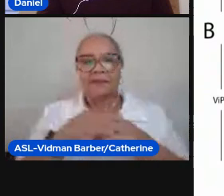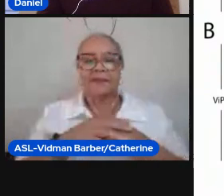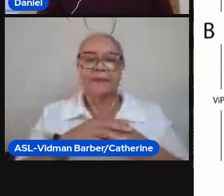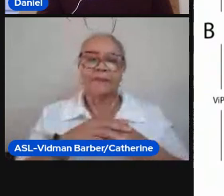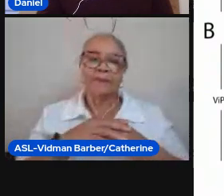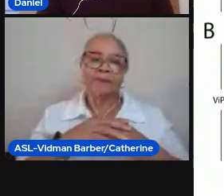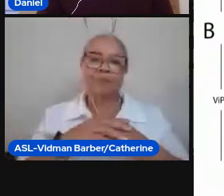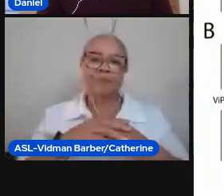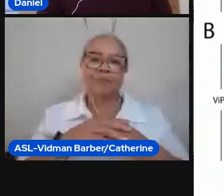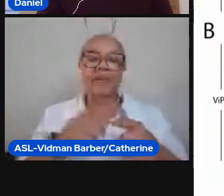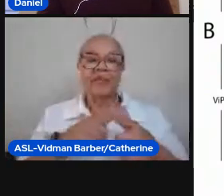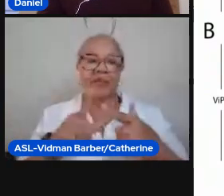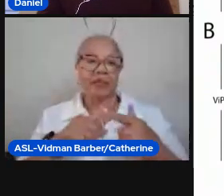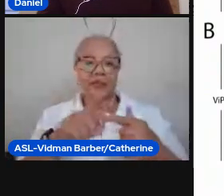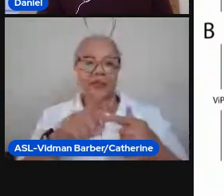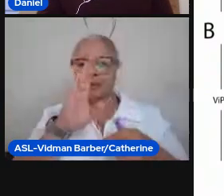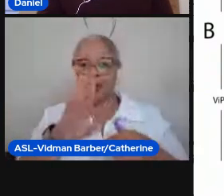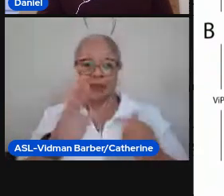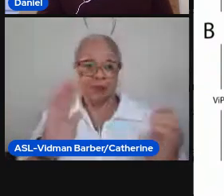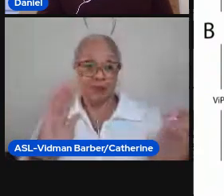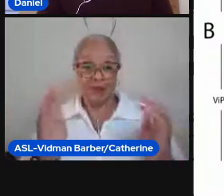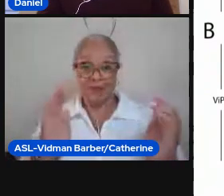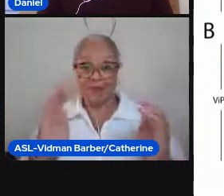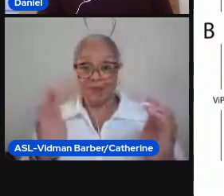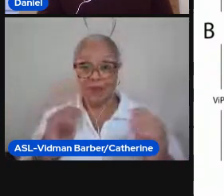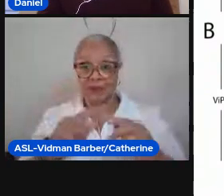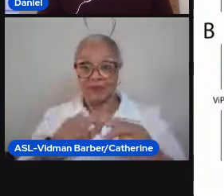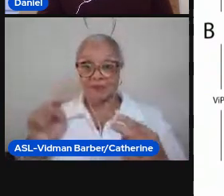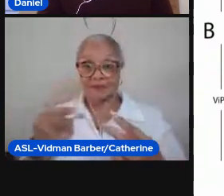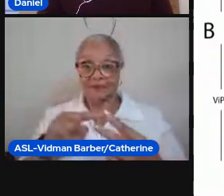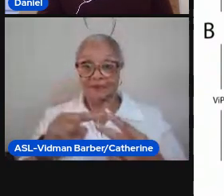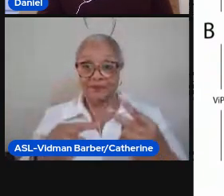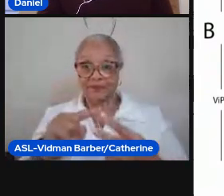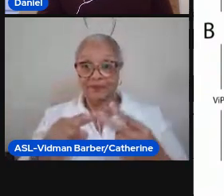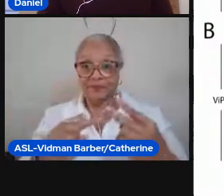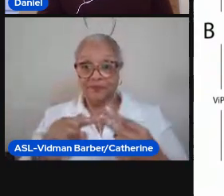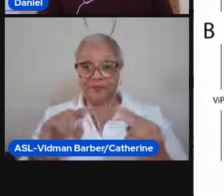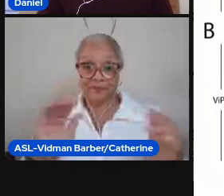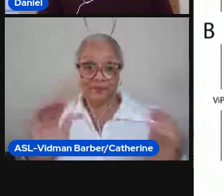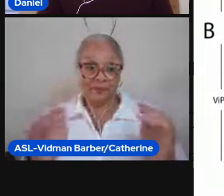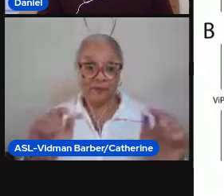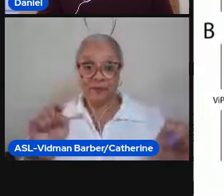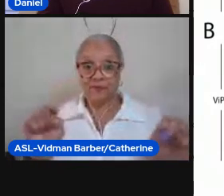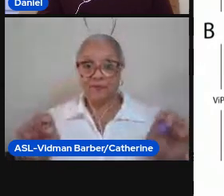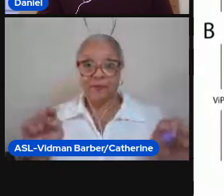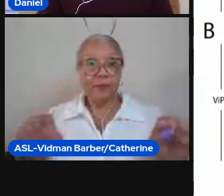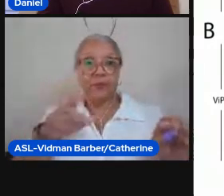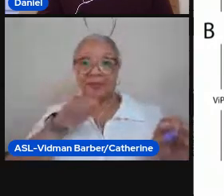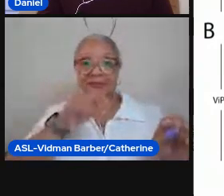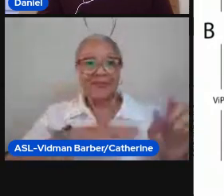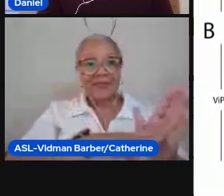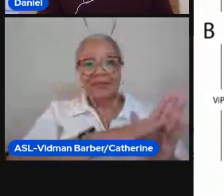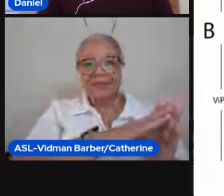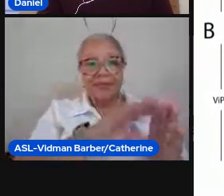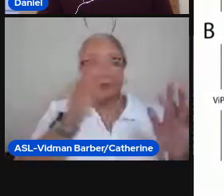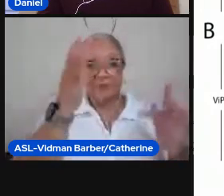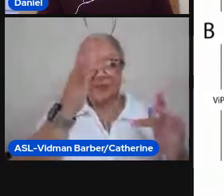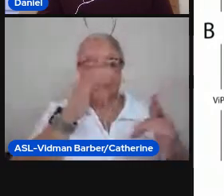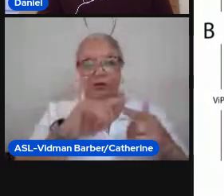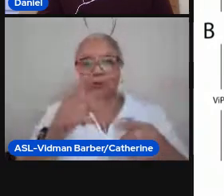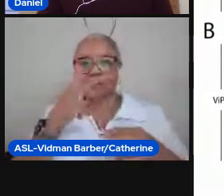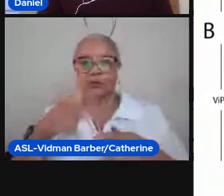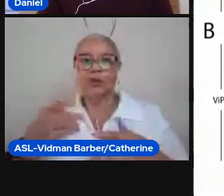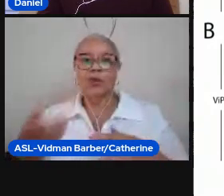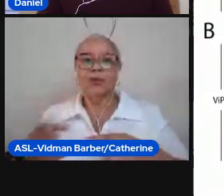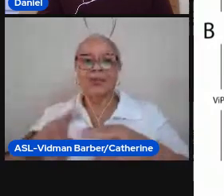And when we directly compared those who developed disease to those who didn't develop disease, we saw an increase in